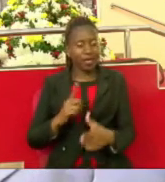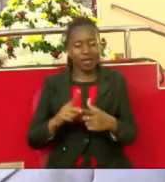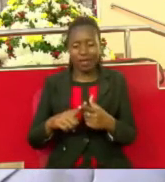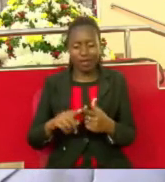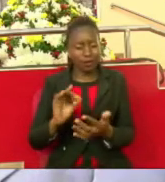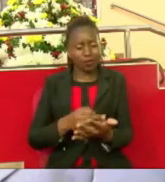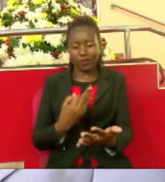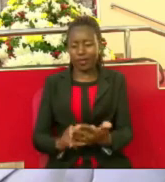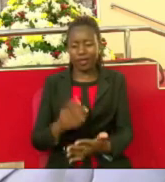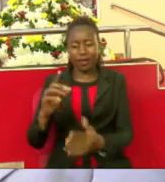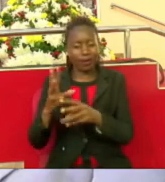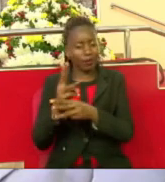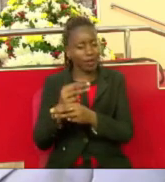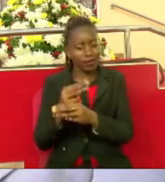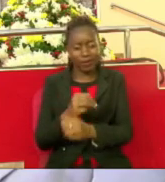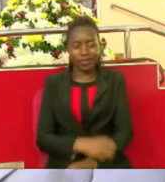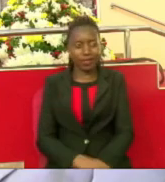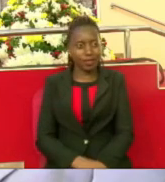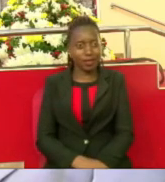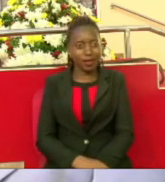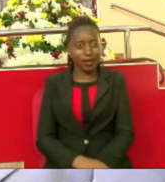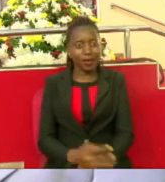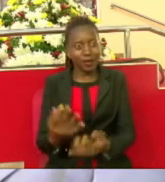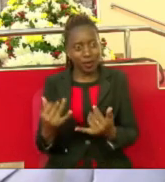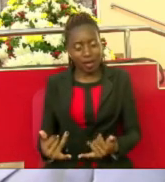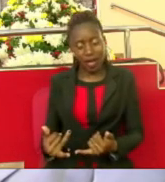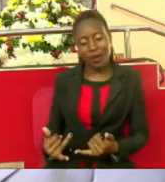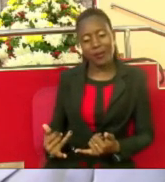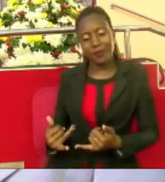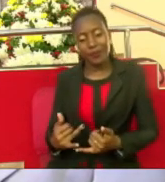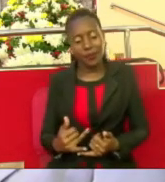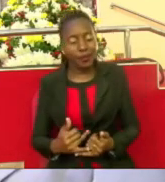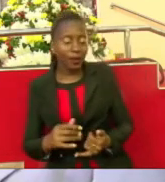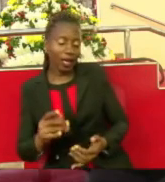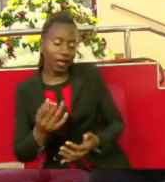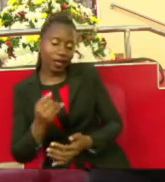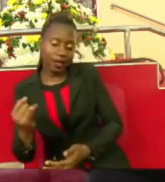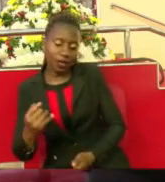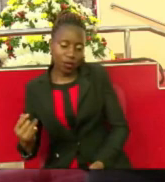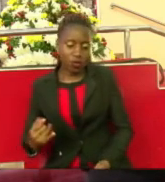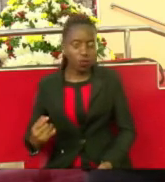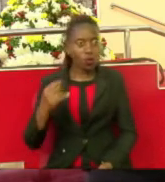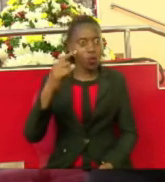graph. Every marks I get, I must improve. He must see an improvement from the past one.